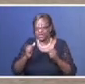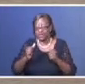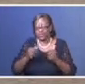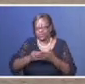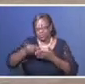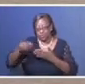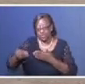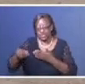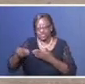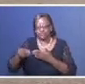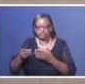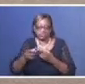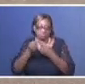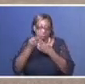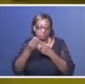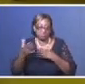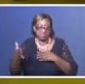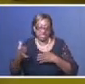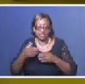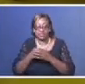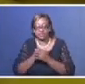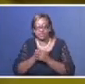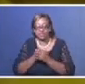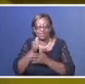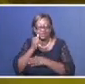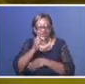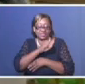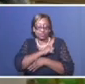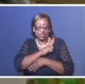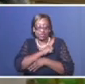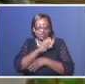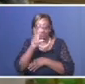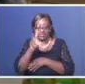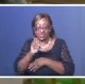on certain items. Antoinette Smith, ZNS Network News.